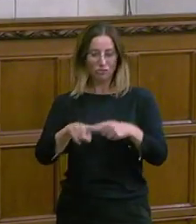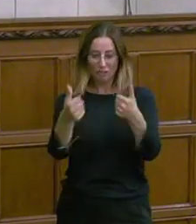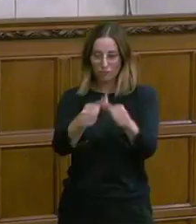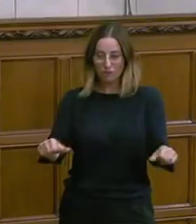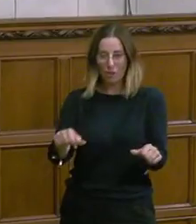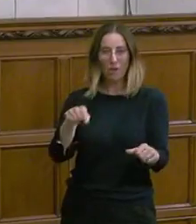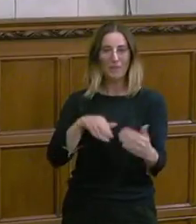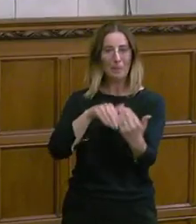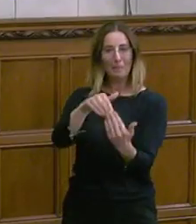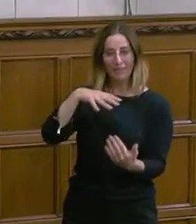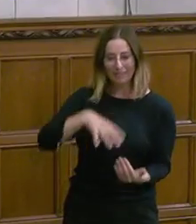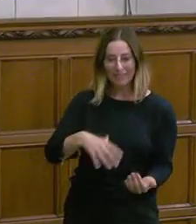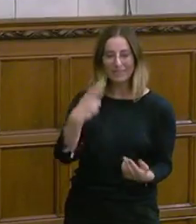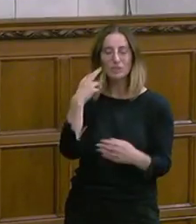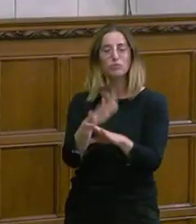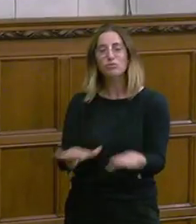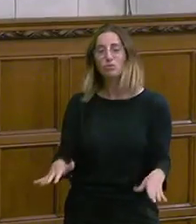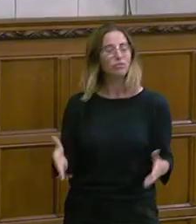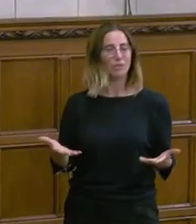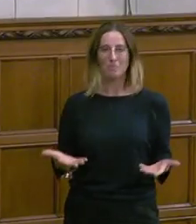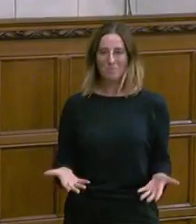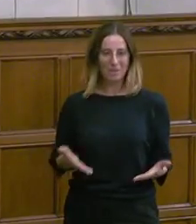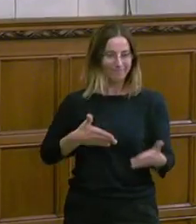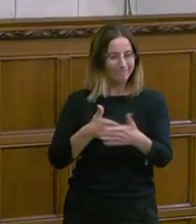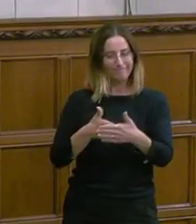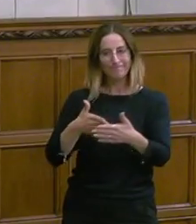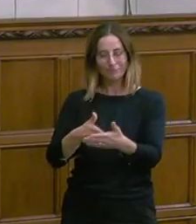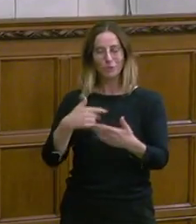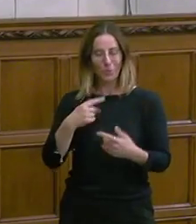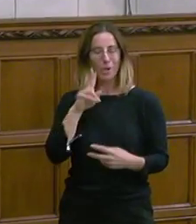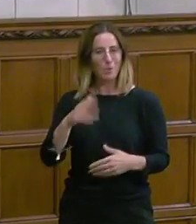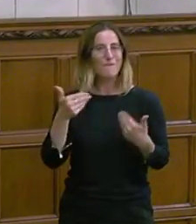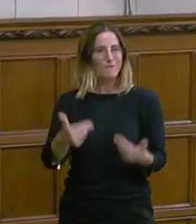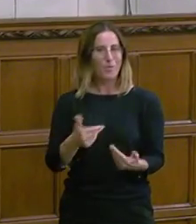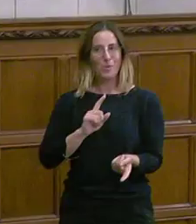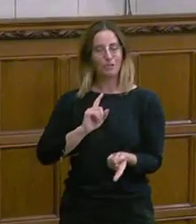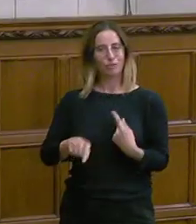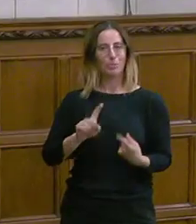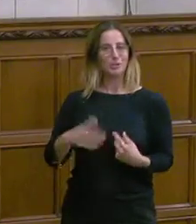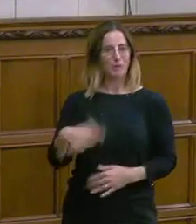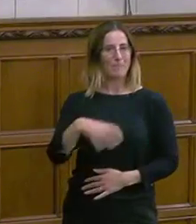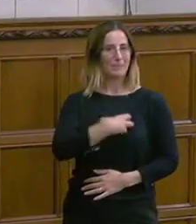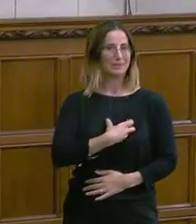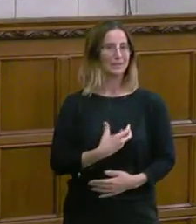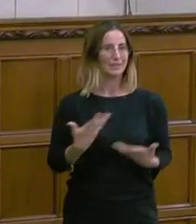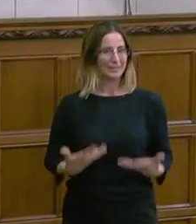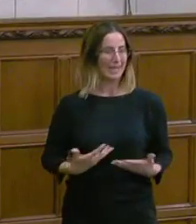best and to allow deaf children and children with special needs to flourish. And I look forward to the Minister saying how he's going to help them do that today.